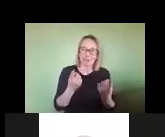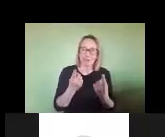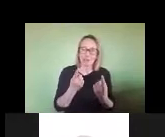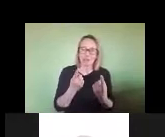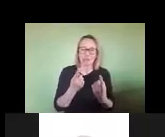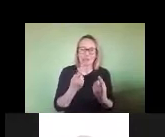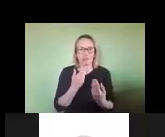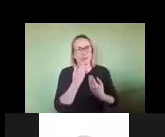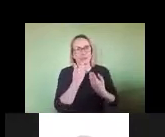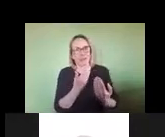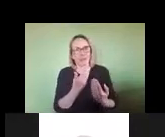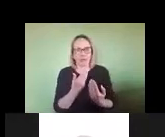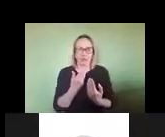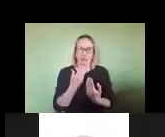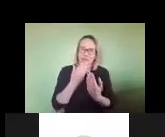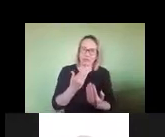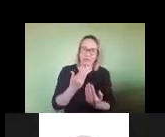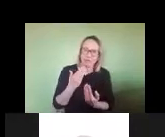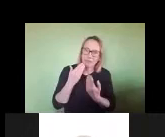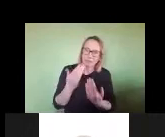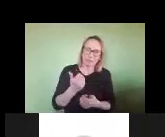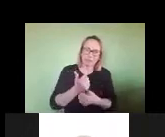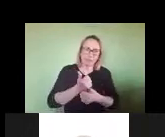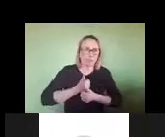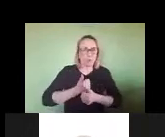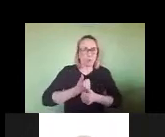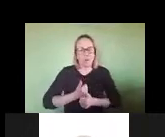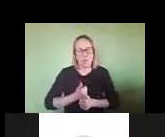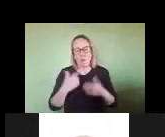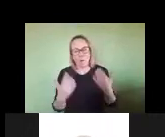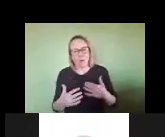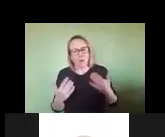you so much, Neighbourhood Networks. You supported me, inspired me,